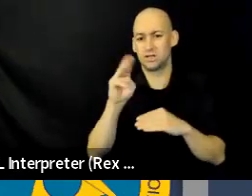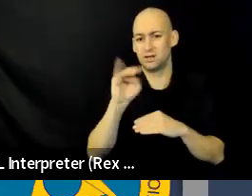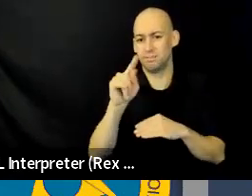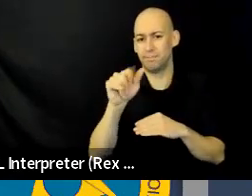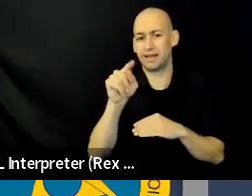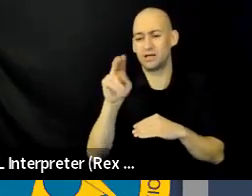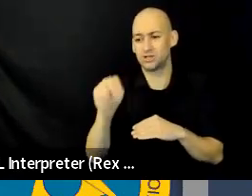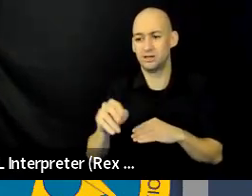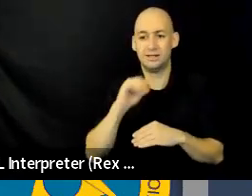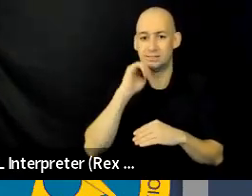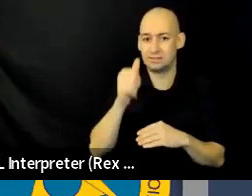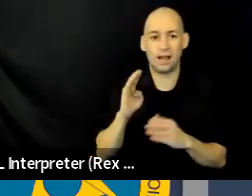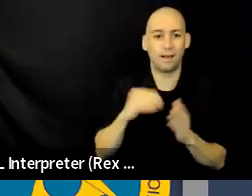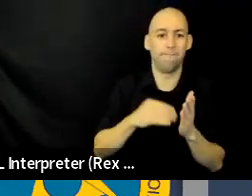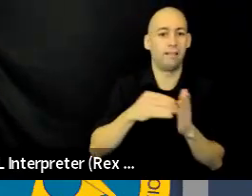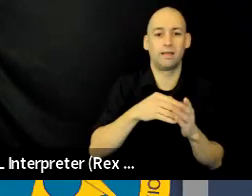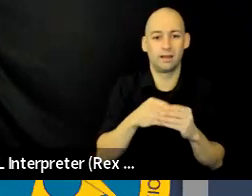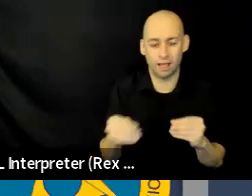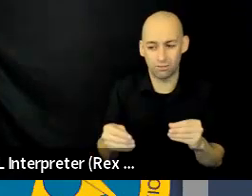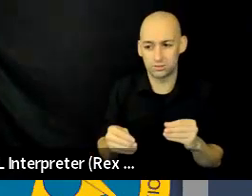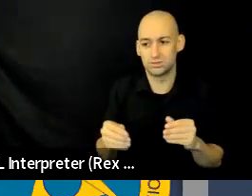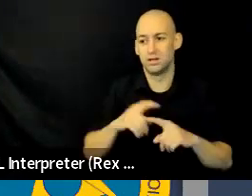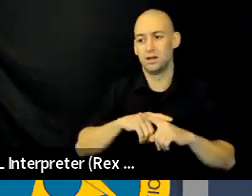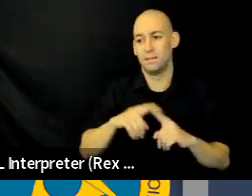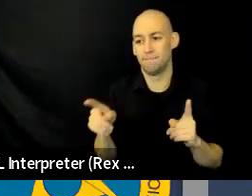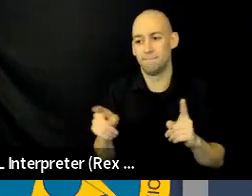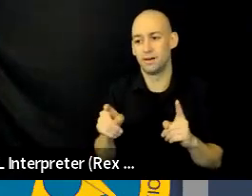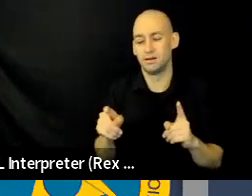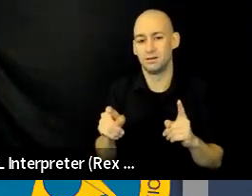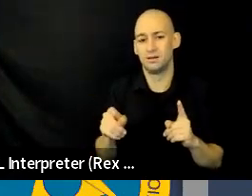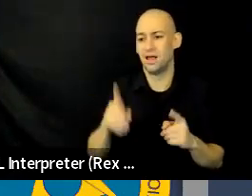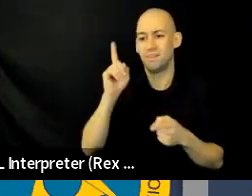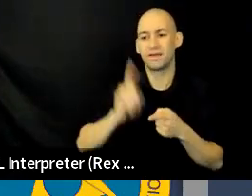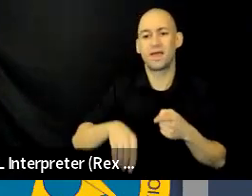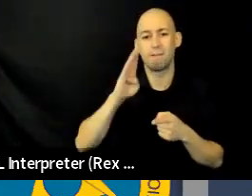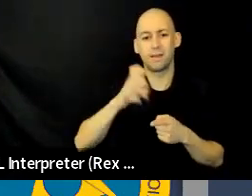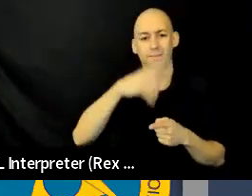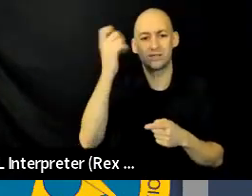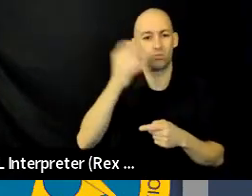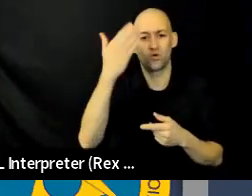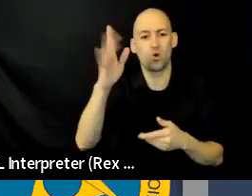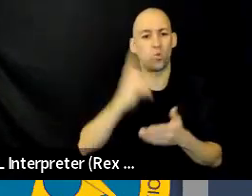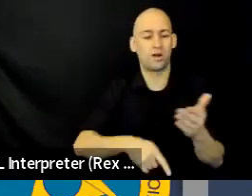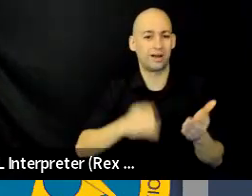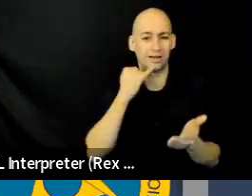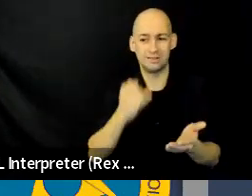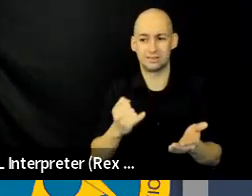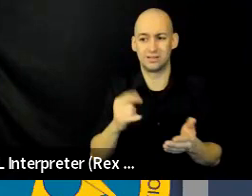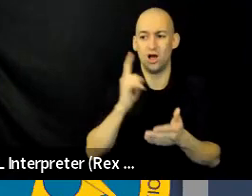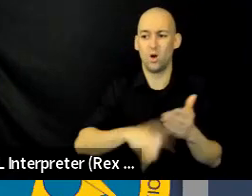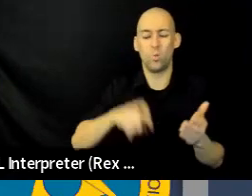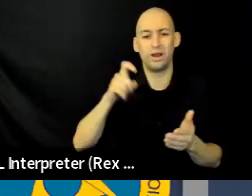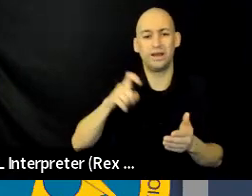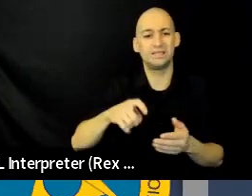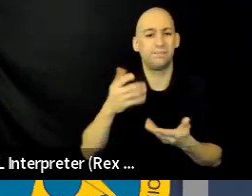not $1 billion that we'll be able to pay for mitigation? Was there any No, negotiation there there? can't be because we don't know what it is. We don't know what needs to be